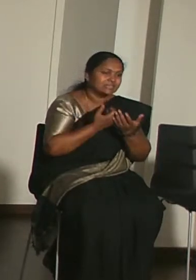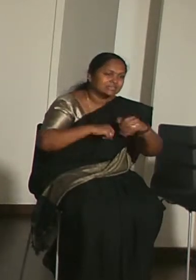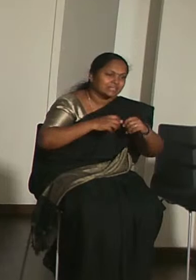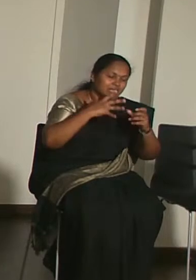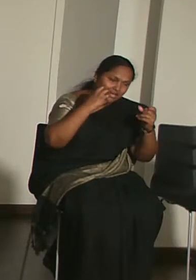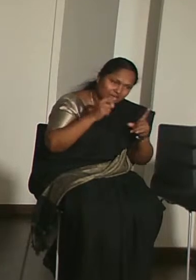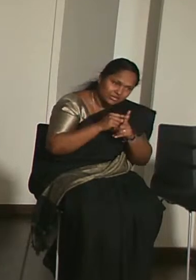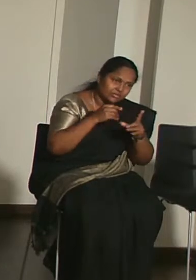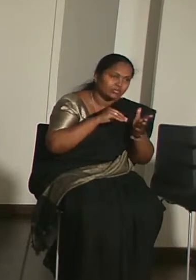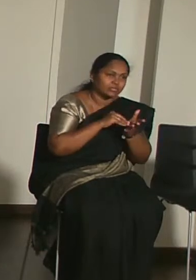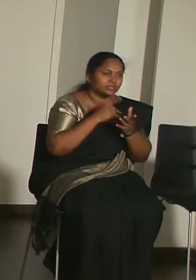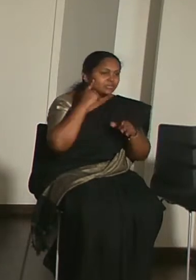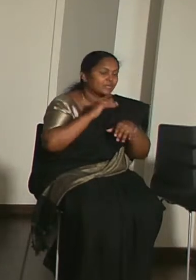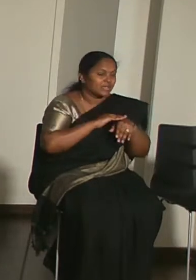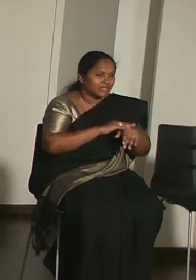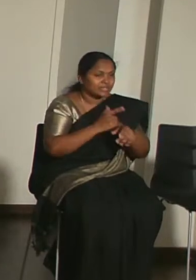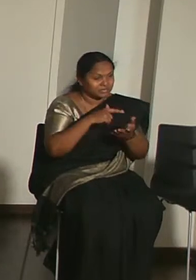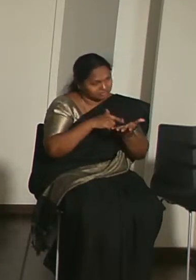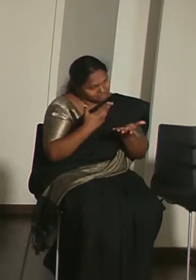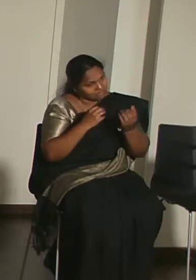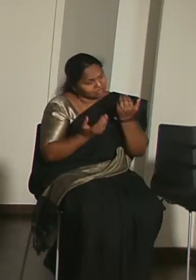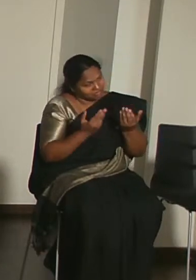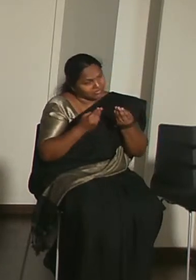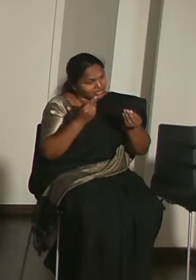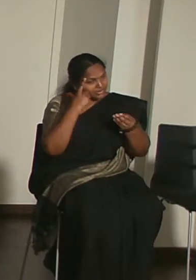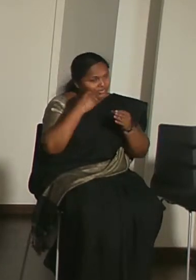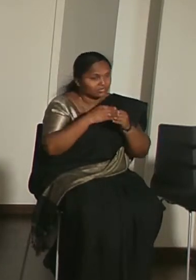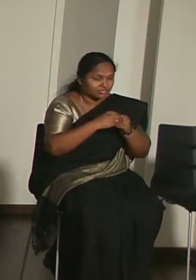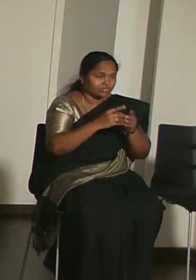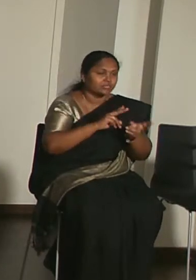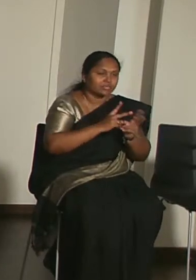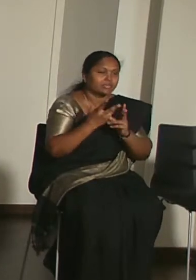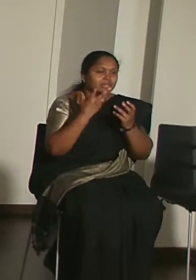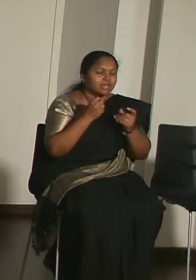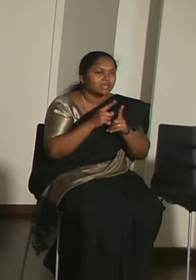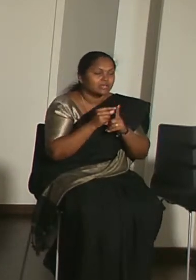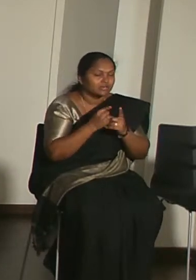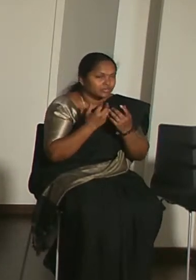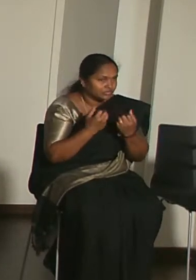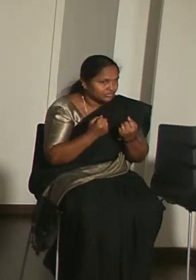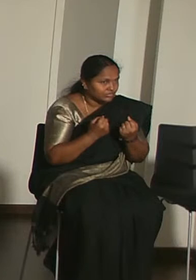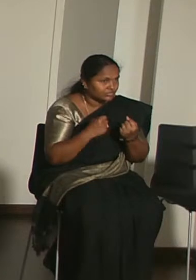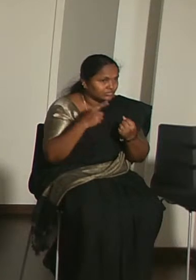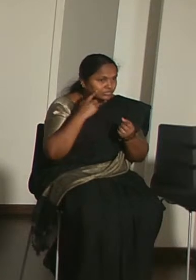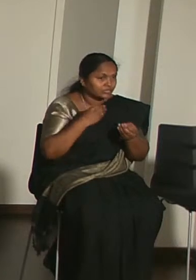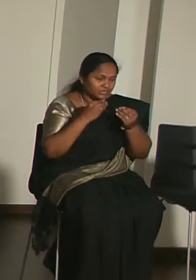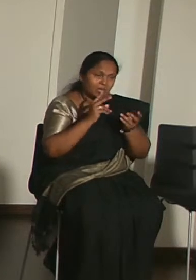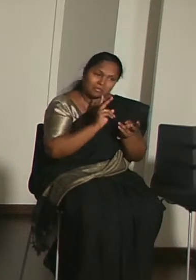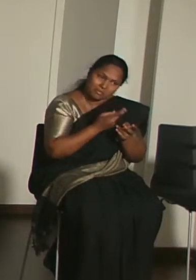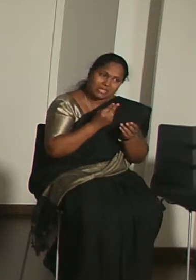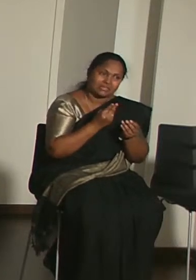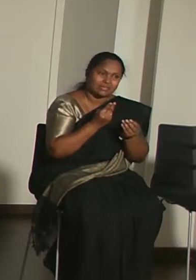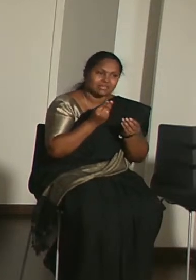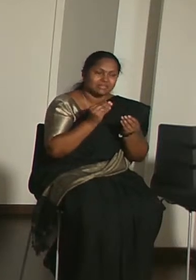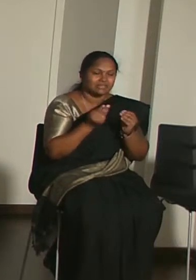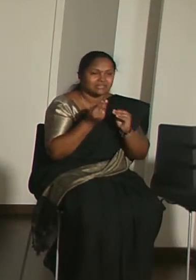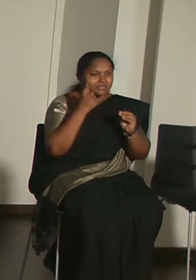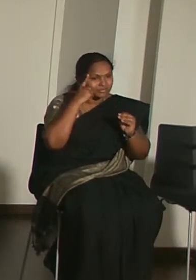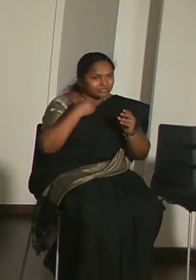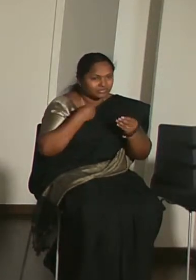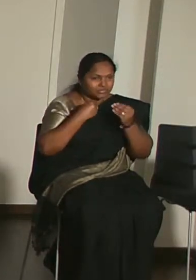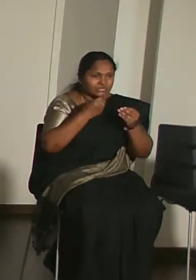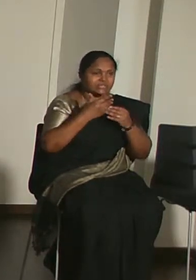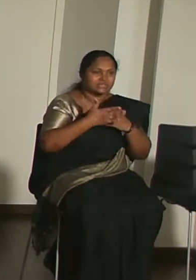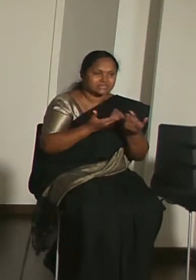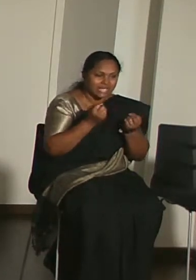then walk away with an experience which may be very different from what we anticipated it to be. and whether that's something that we can start building